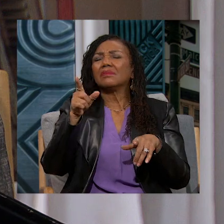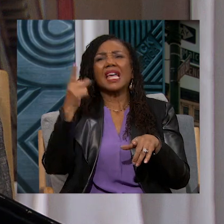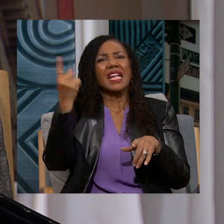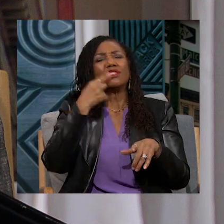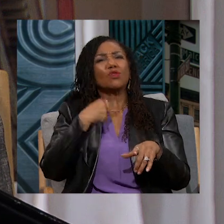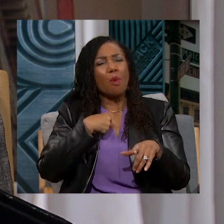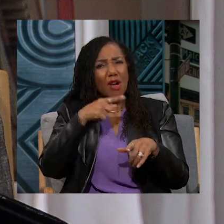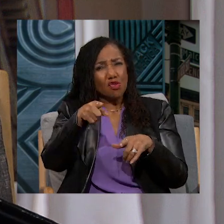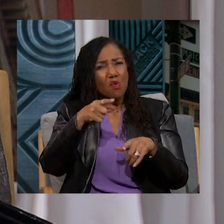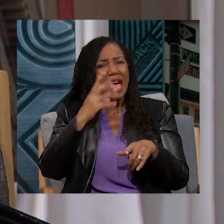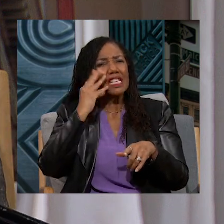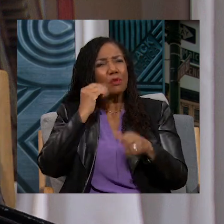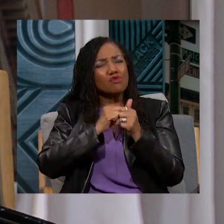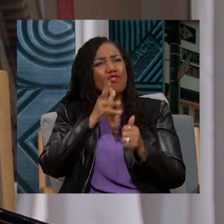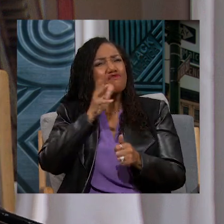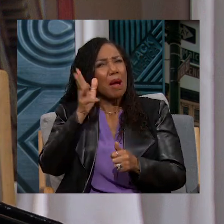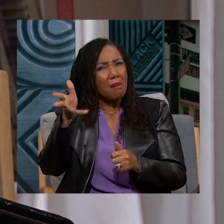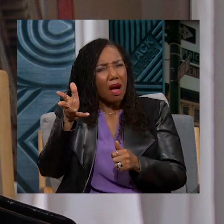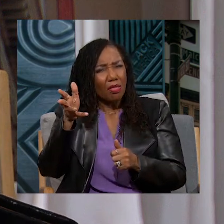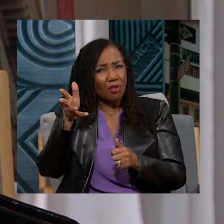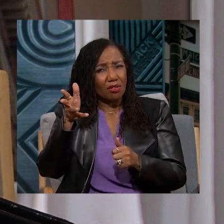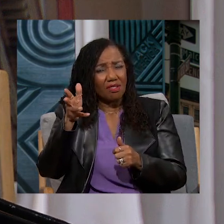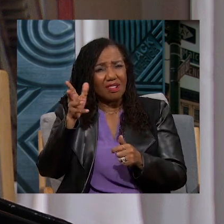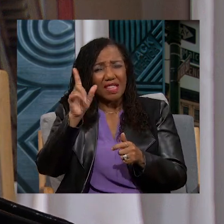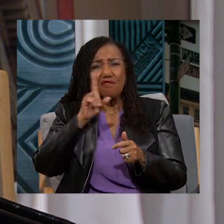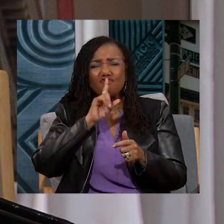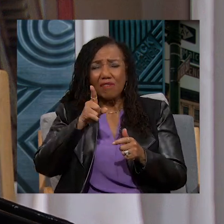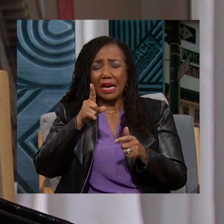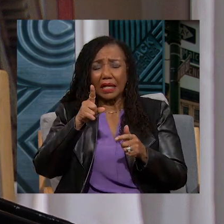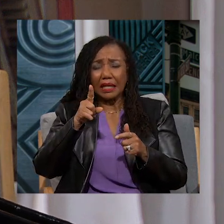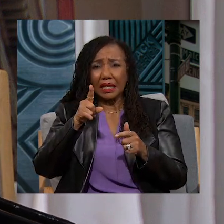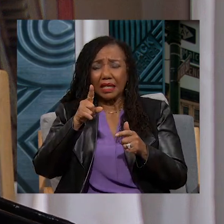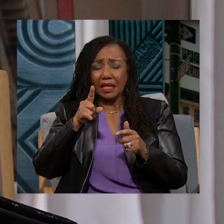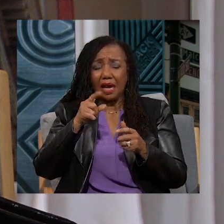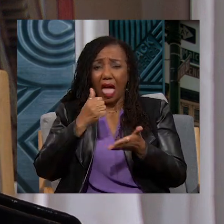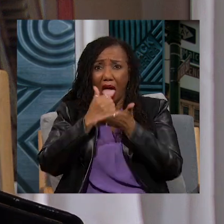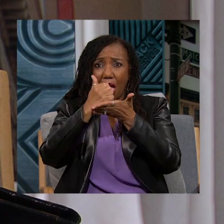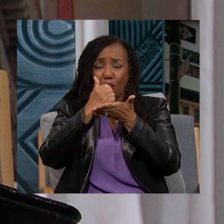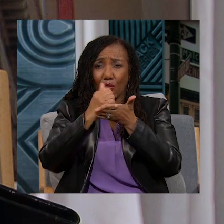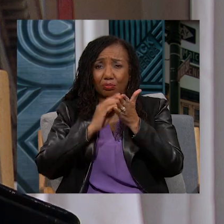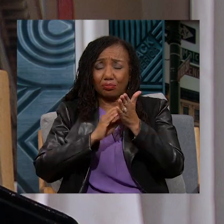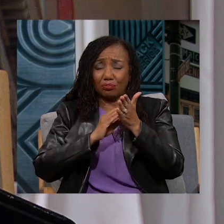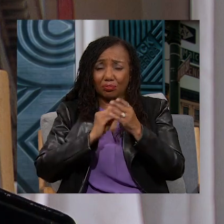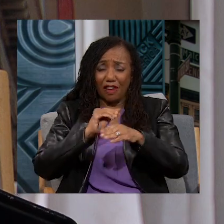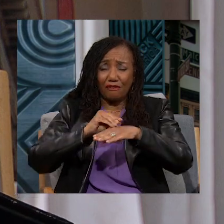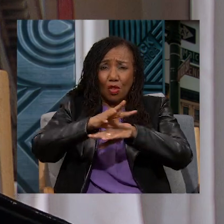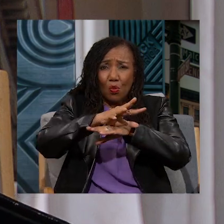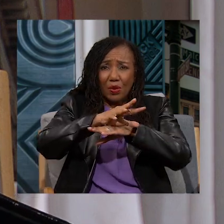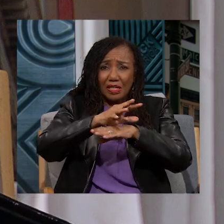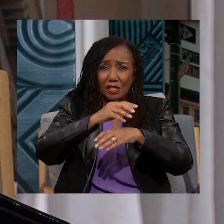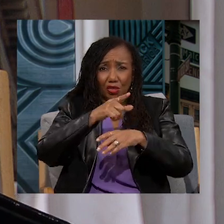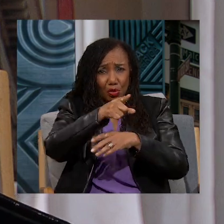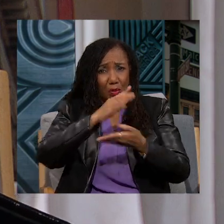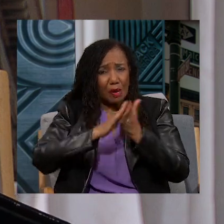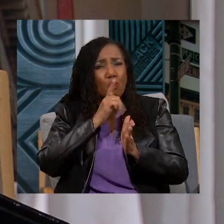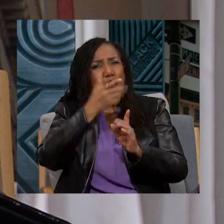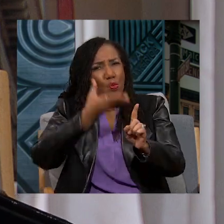an experience with your grandmother that was somewhat definitive in your life. Talk to us about